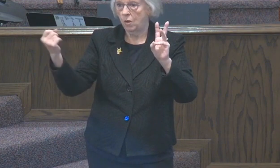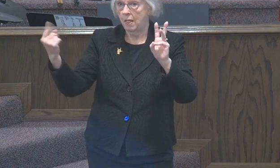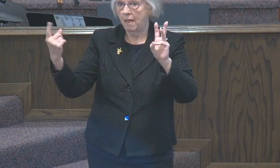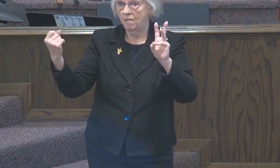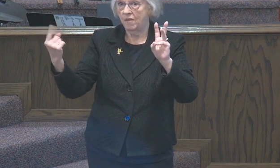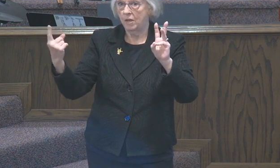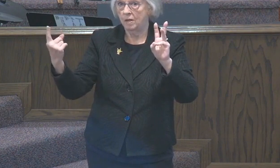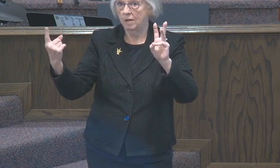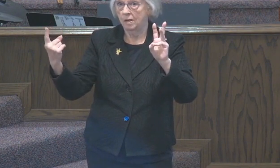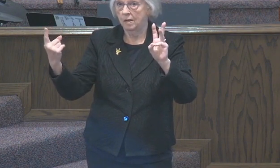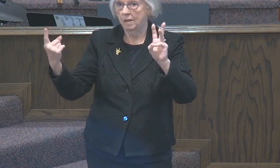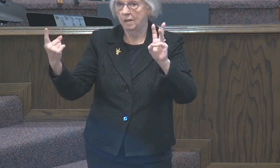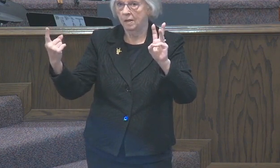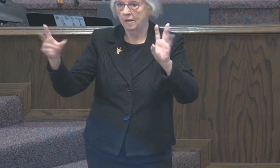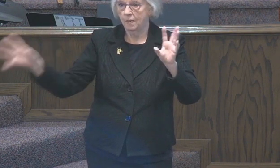6.